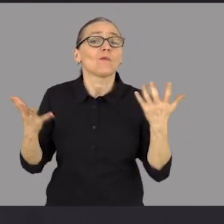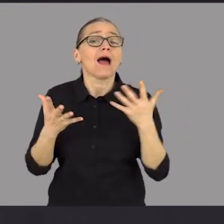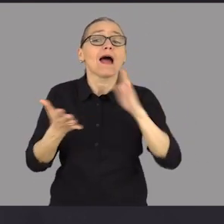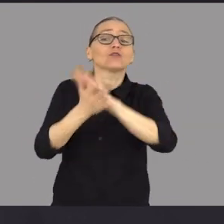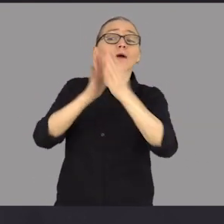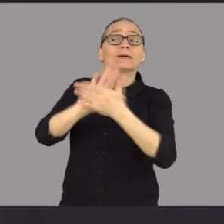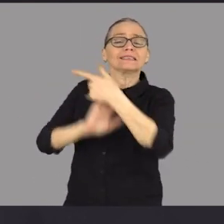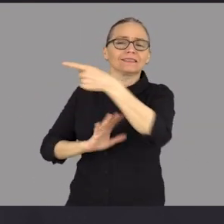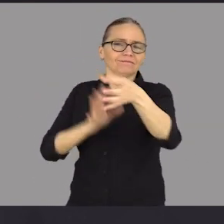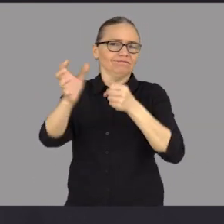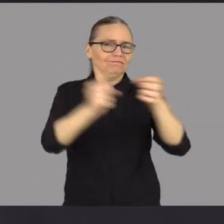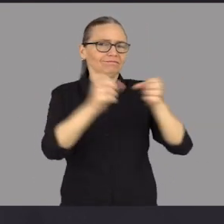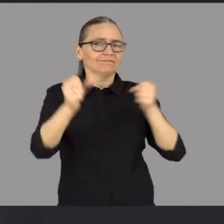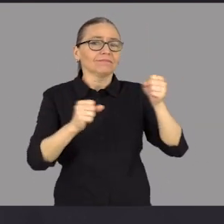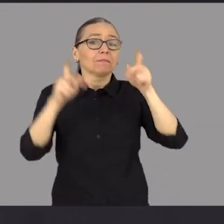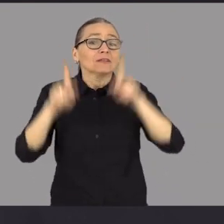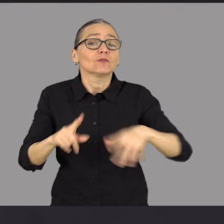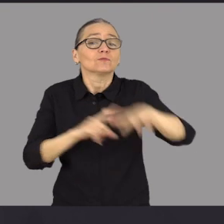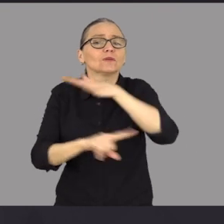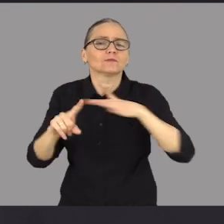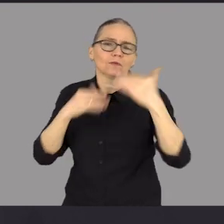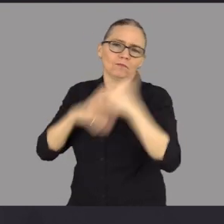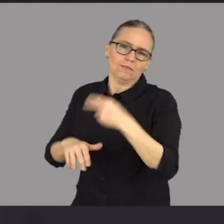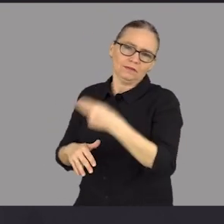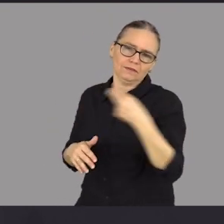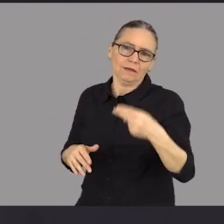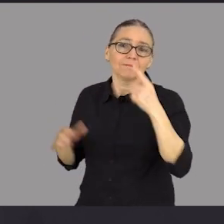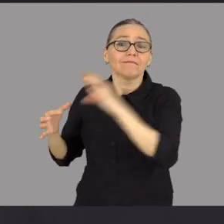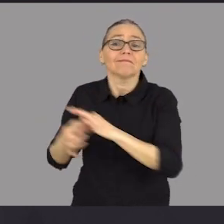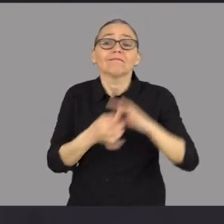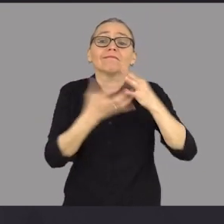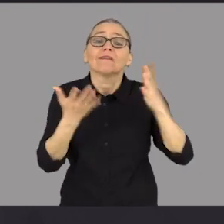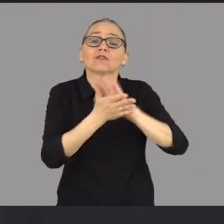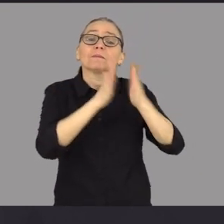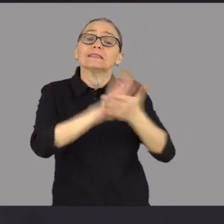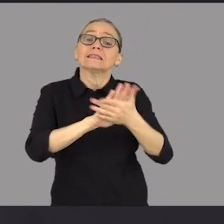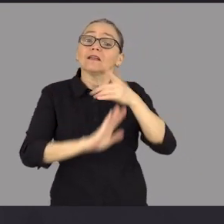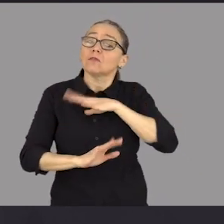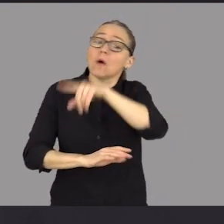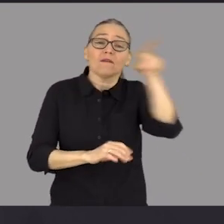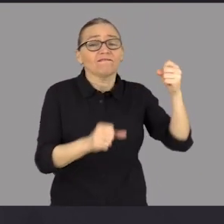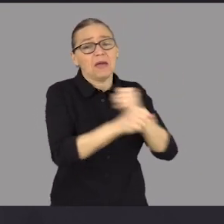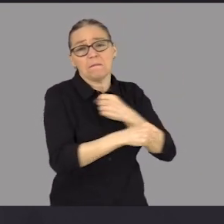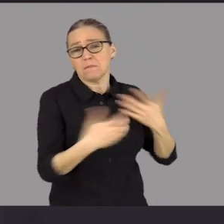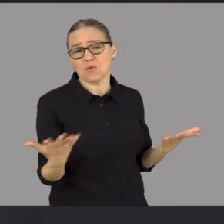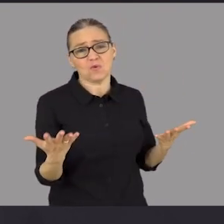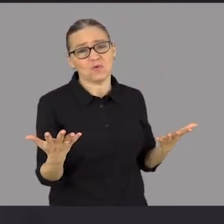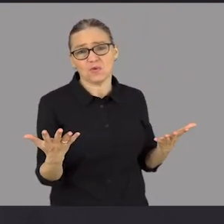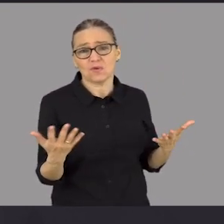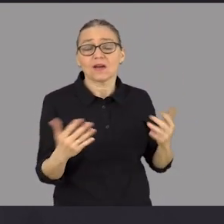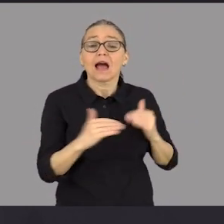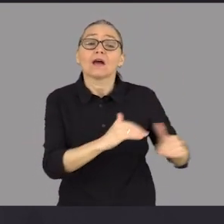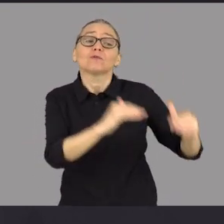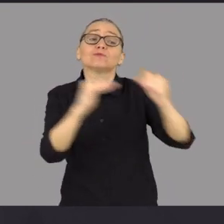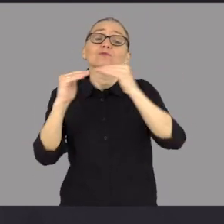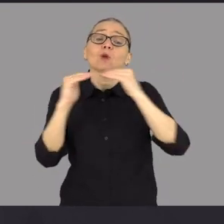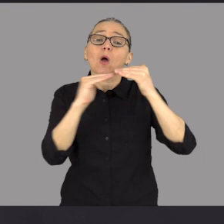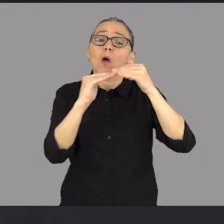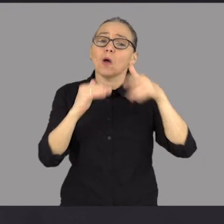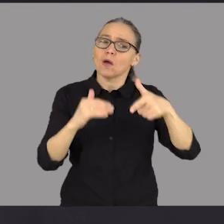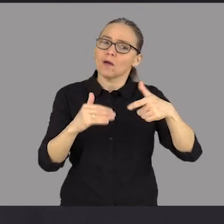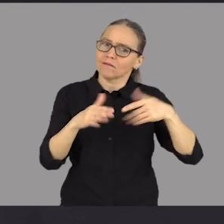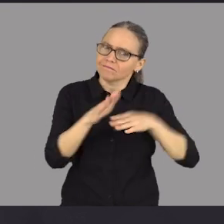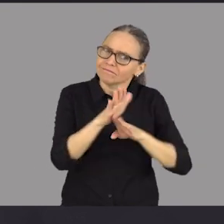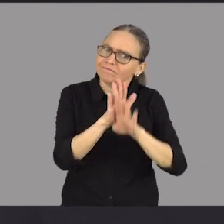DuPont, 92% of respondents favored businesses that hired persons experiencing disability rather